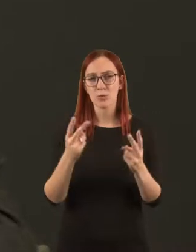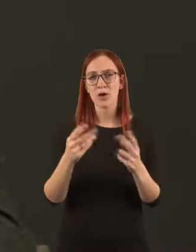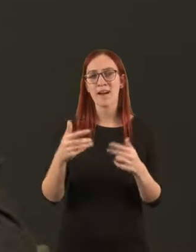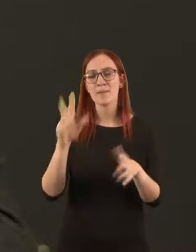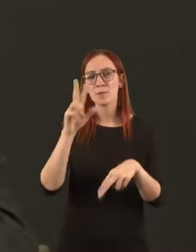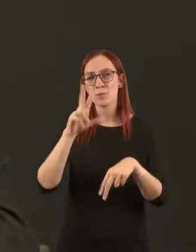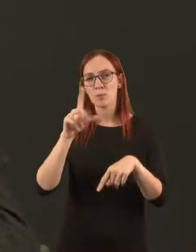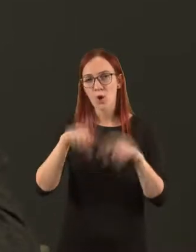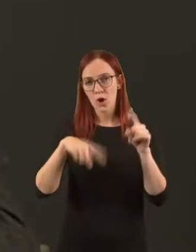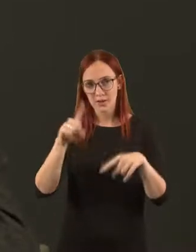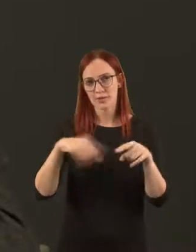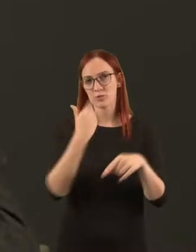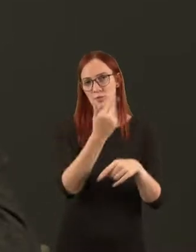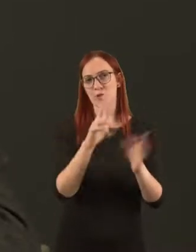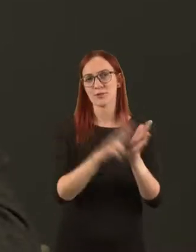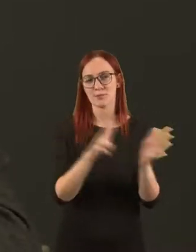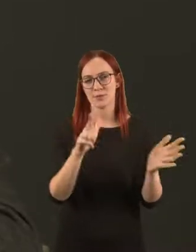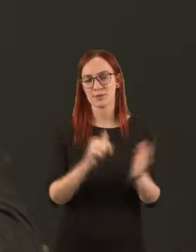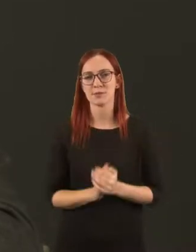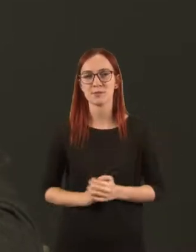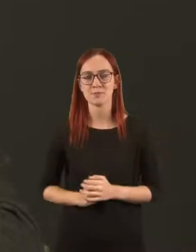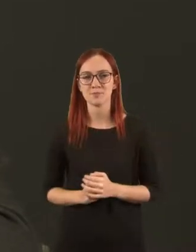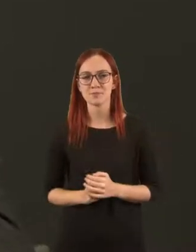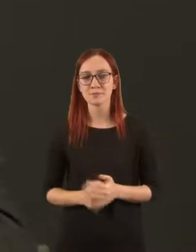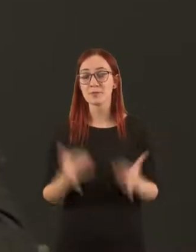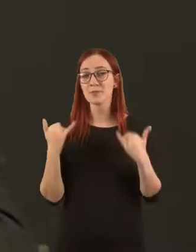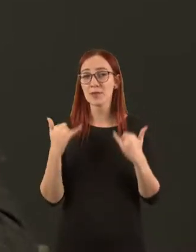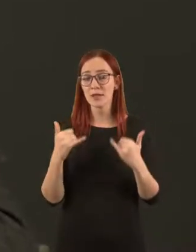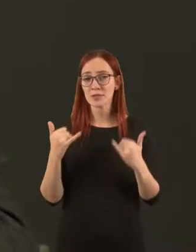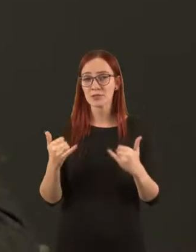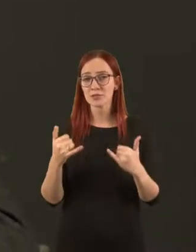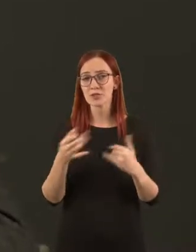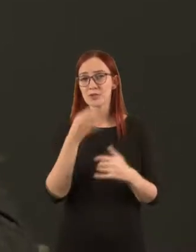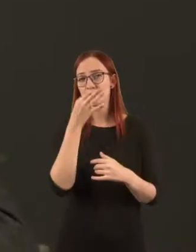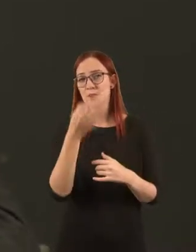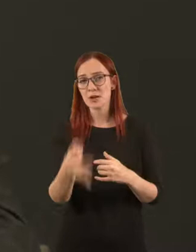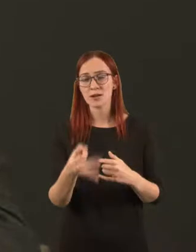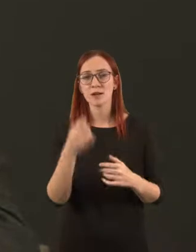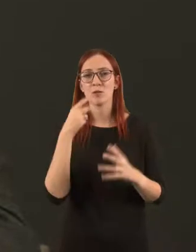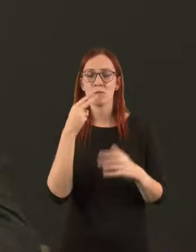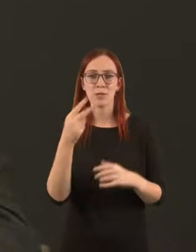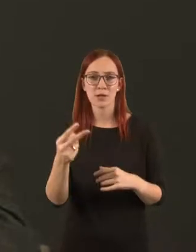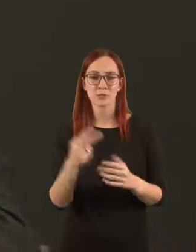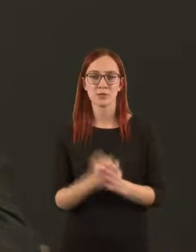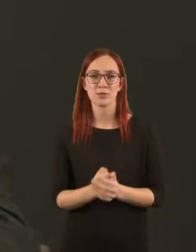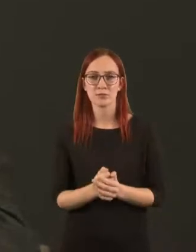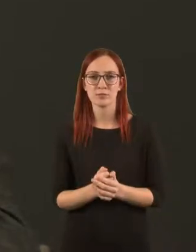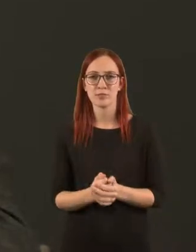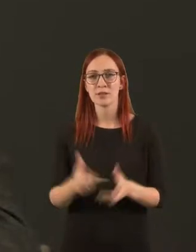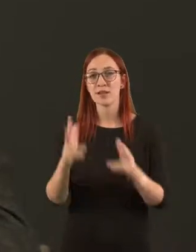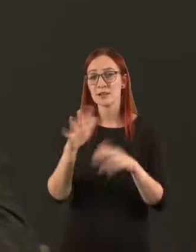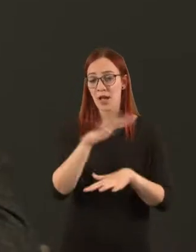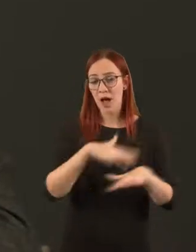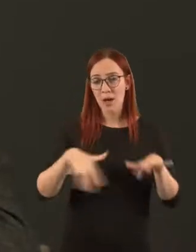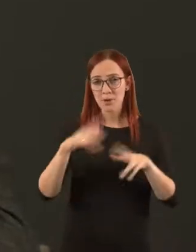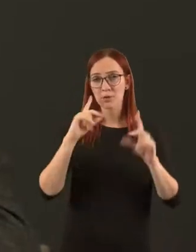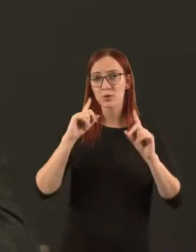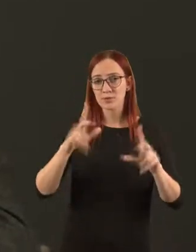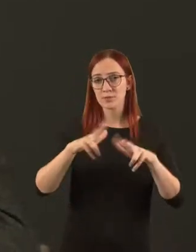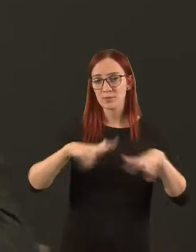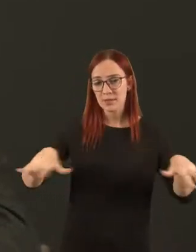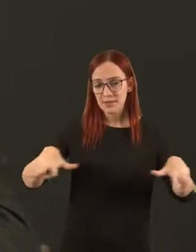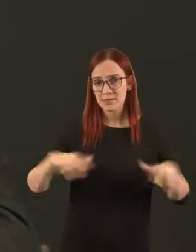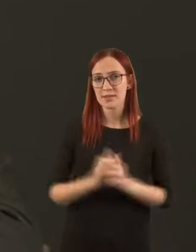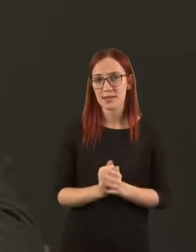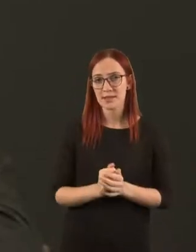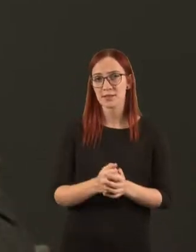from every one of us, but for this, as the systemic change necessitates political will.